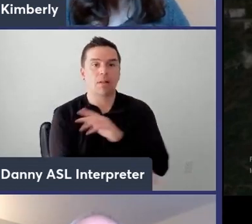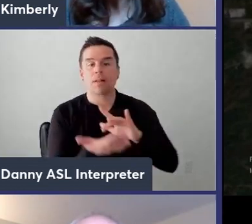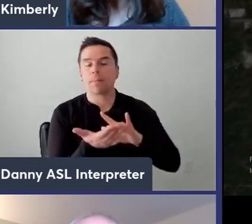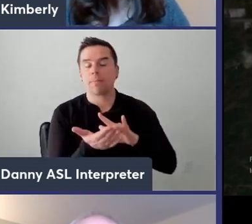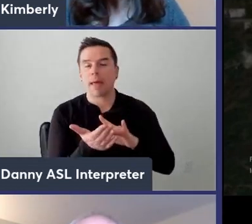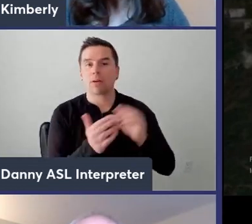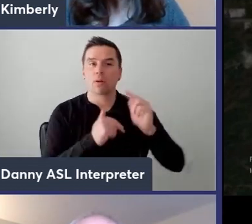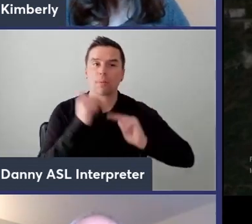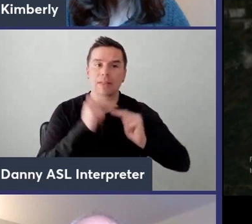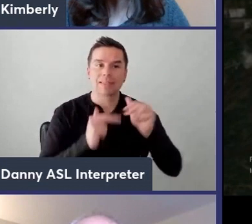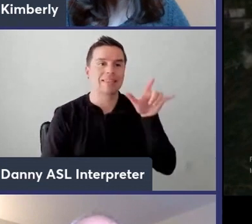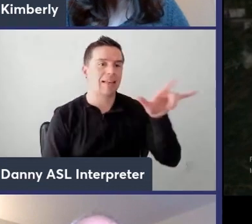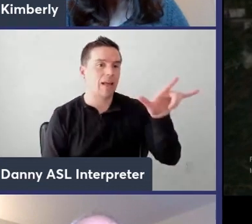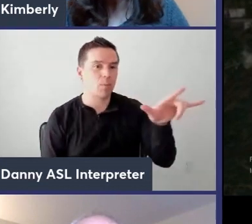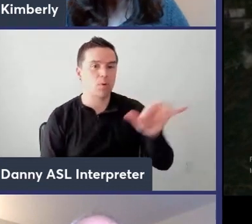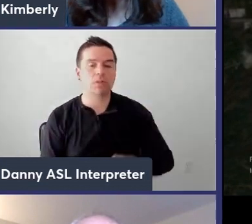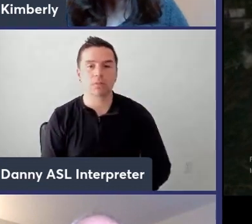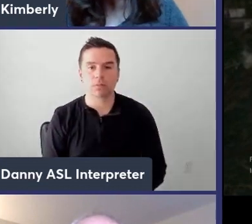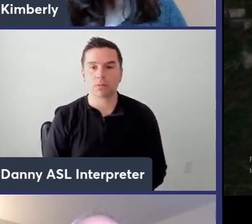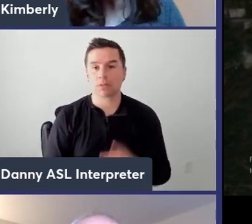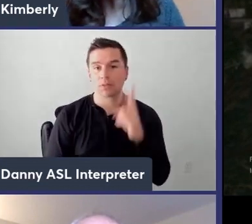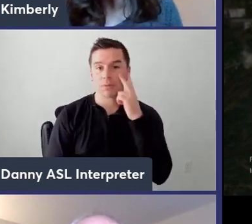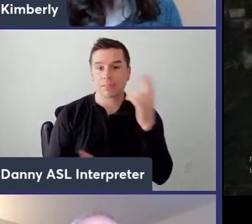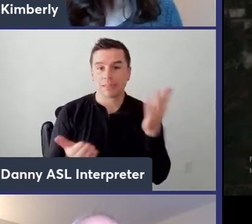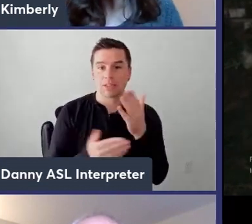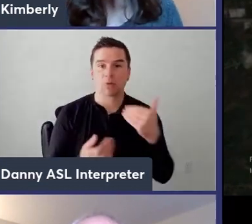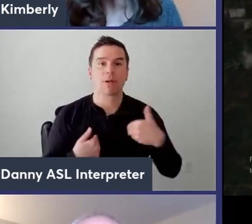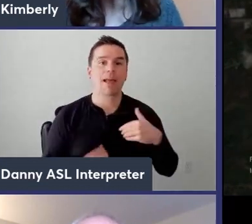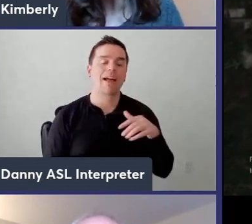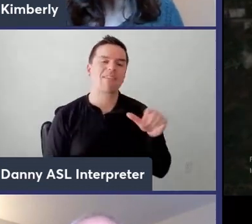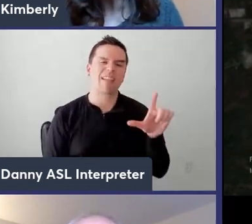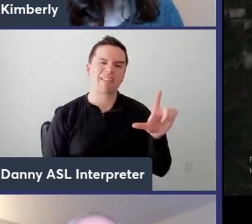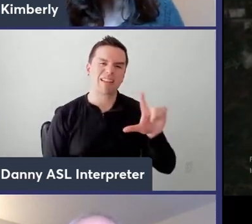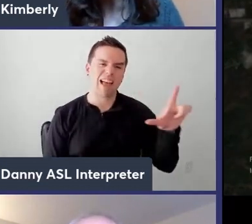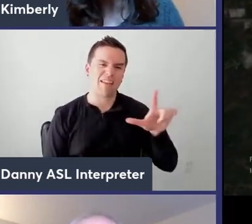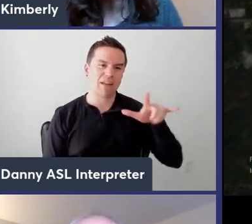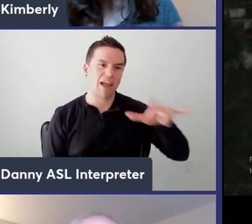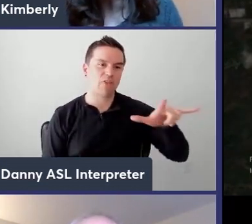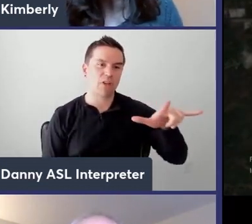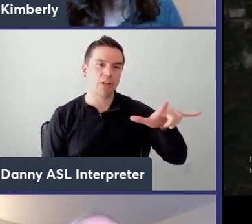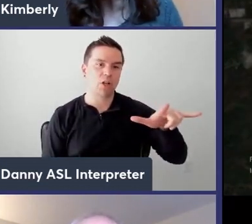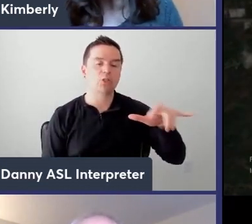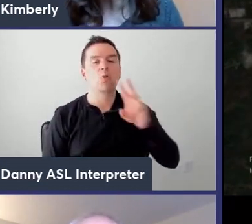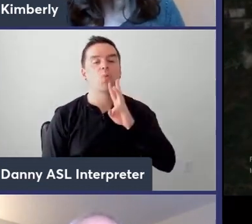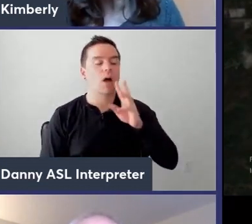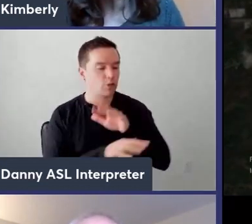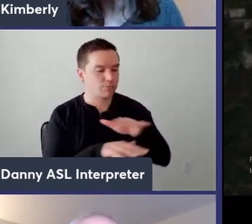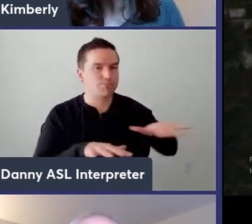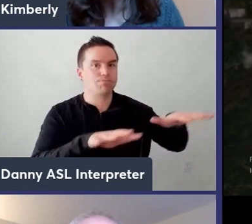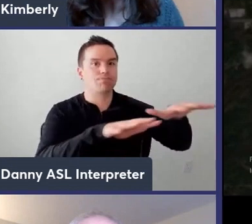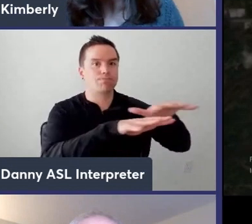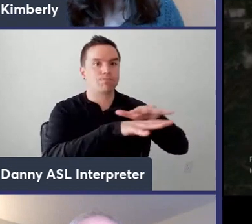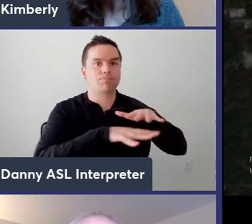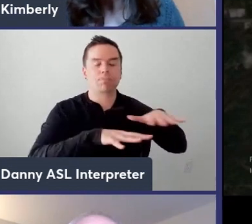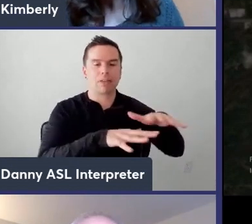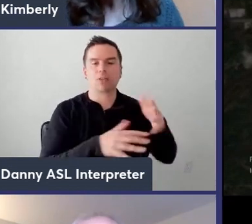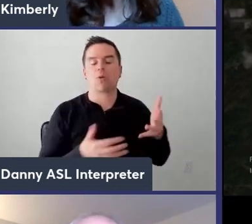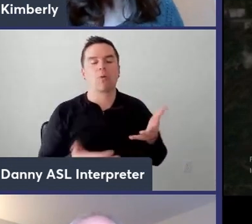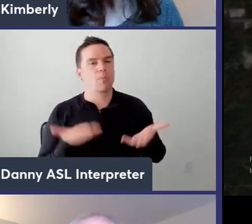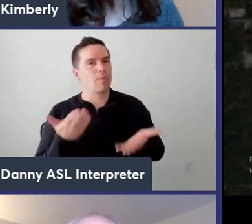you can see in this case that there is an airfield on the left side that is surrounded by water, so I probably don't want to direct my teams